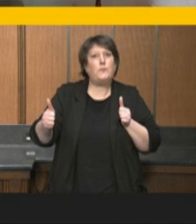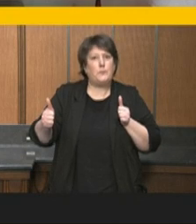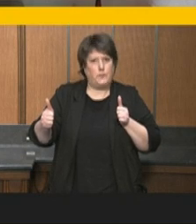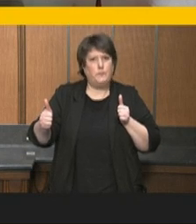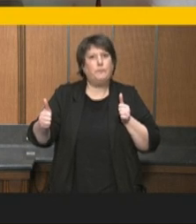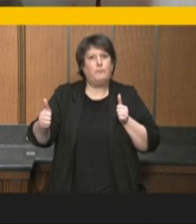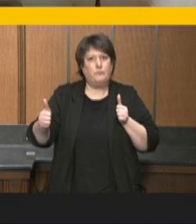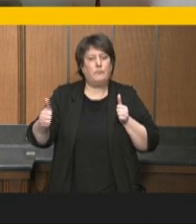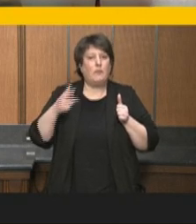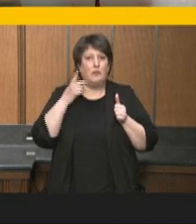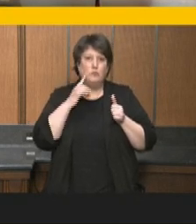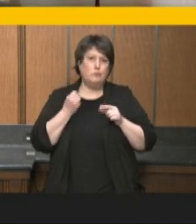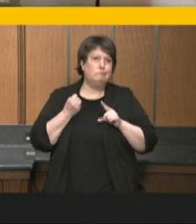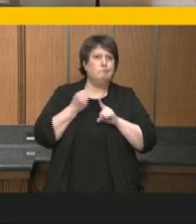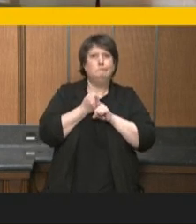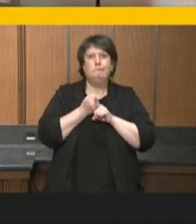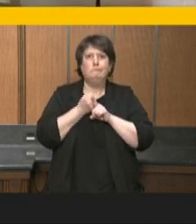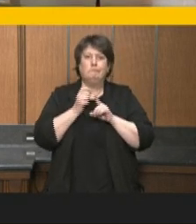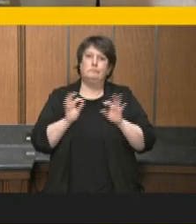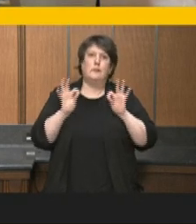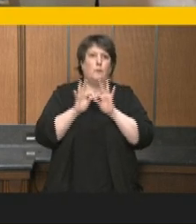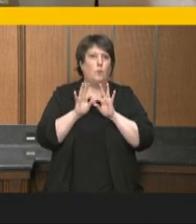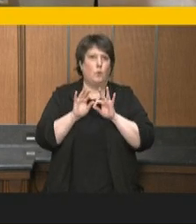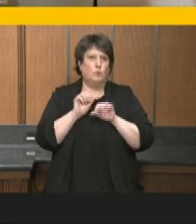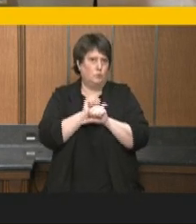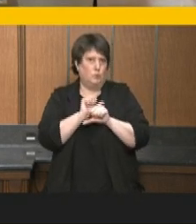really impacting the critical work that they do. So,